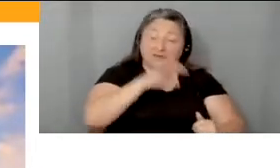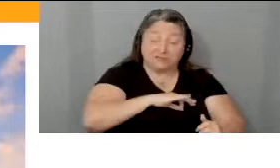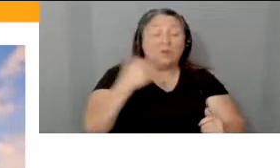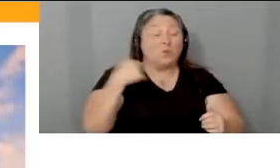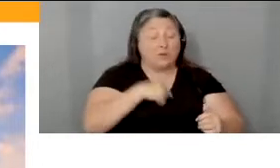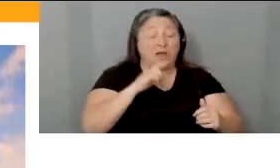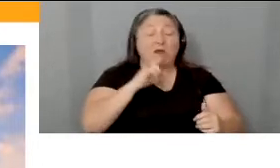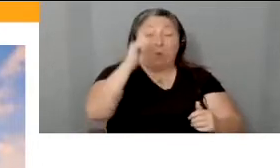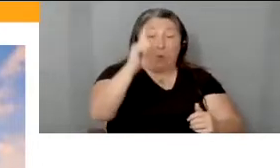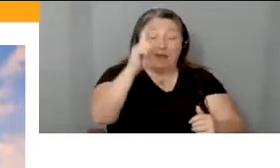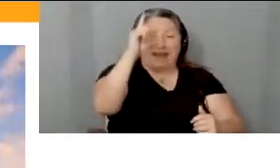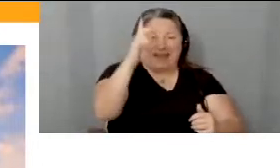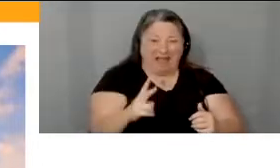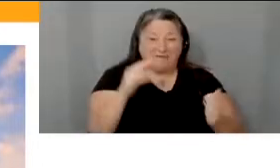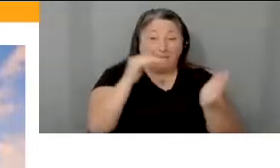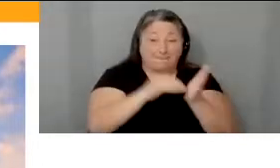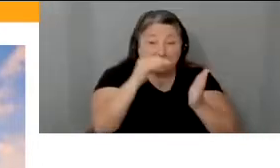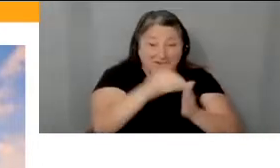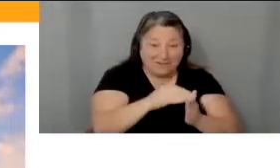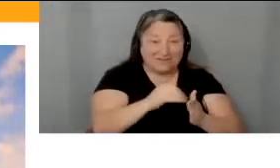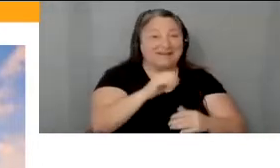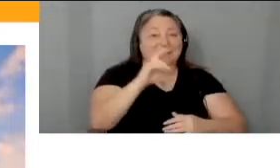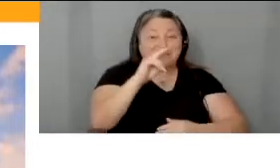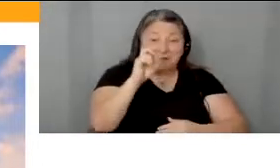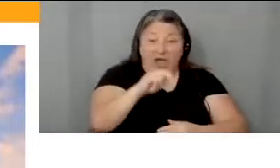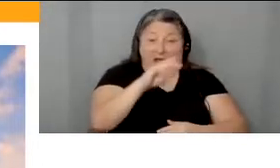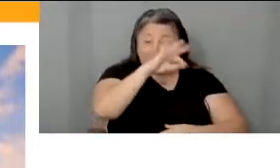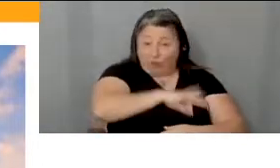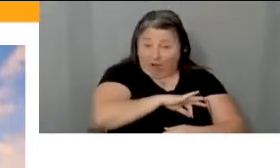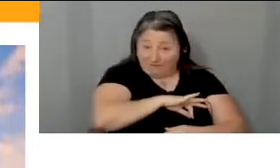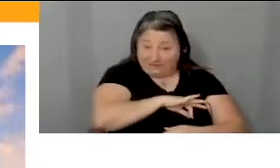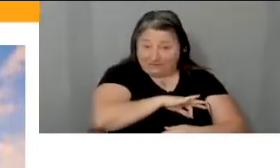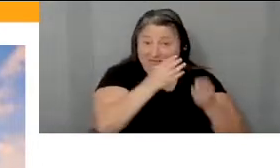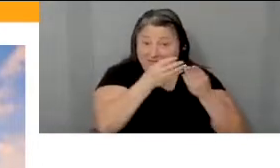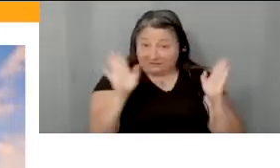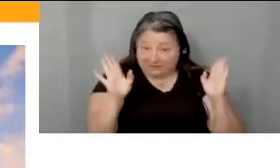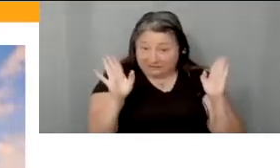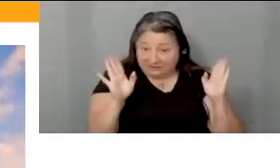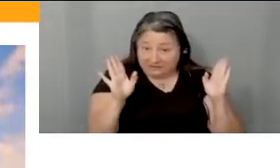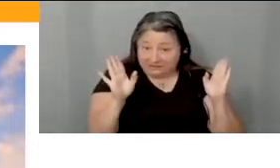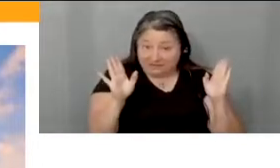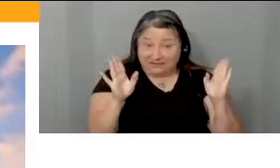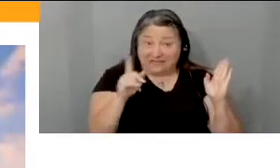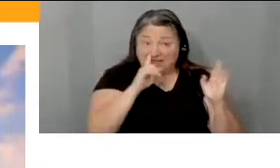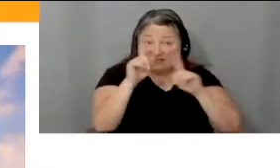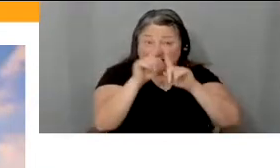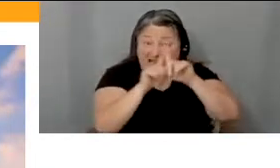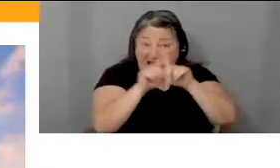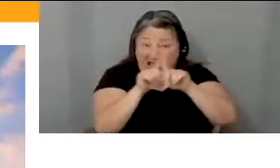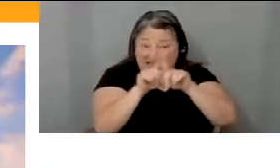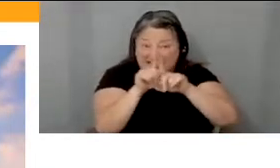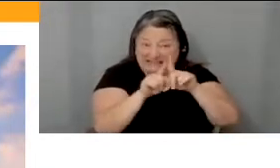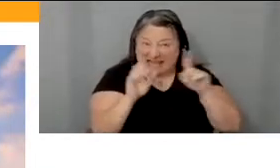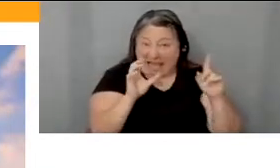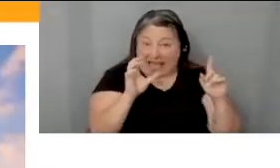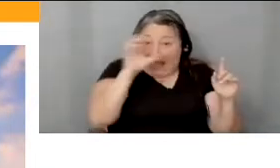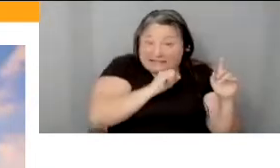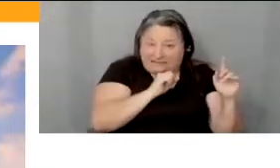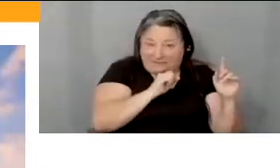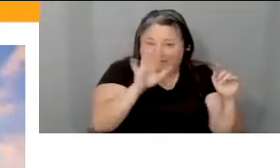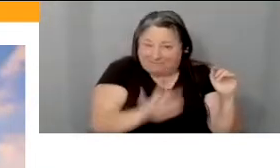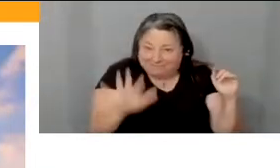million nonprofits. They're about, we estimate, and there's literally an asterisk there to say an estimate, that there are